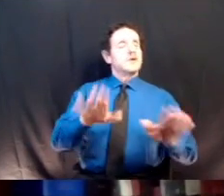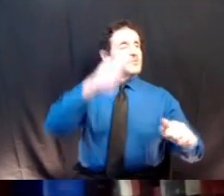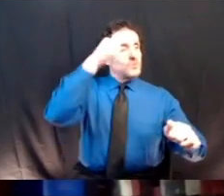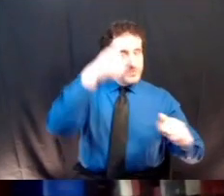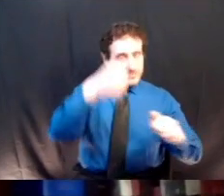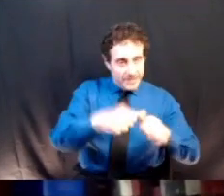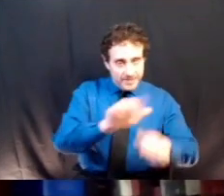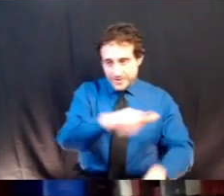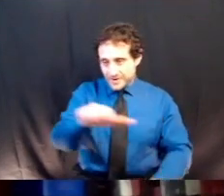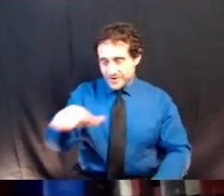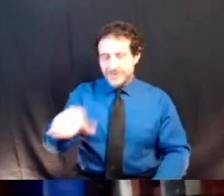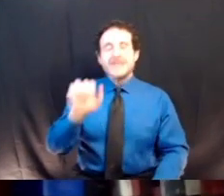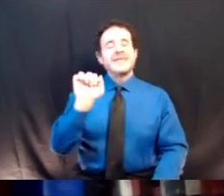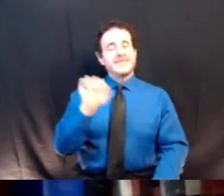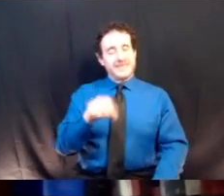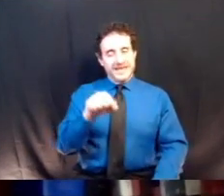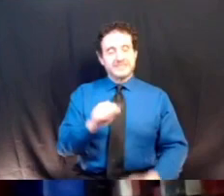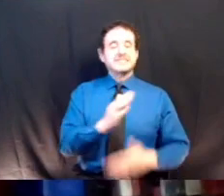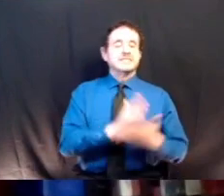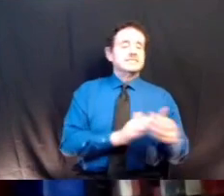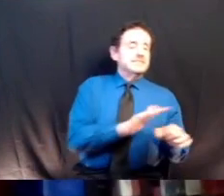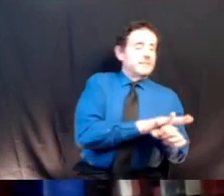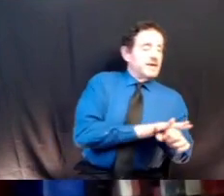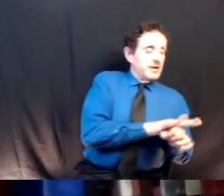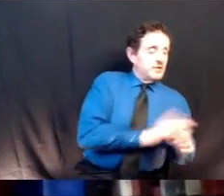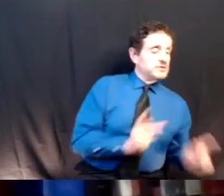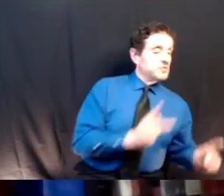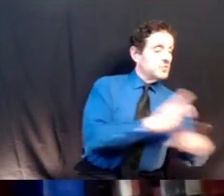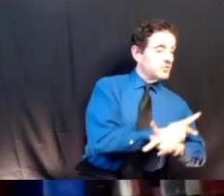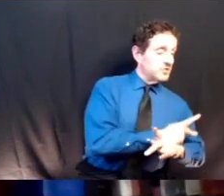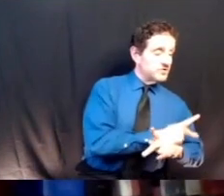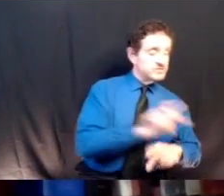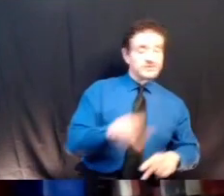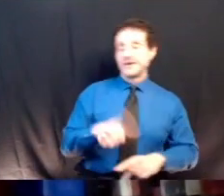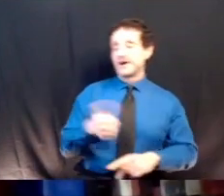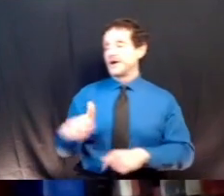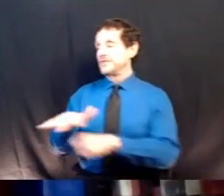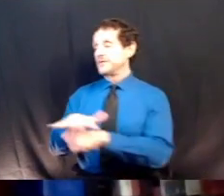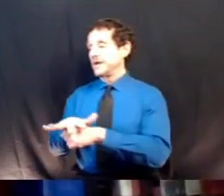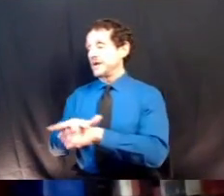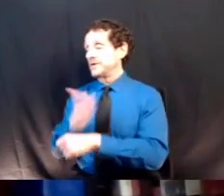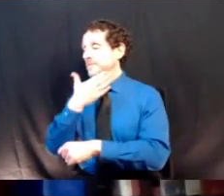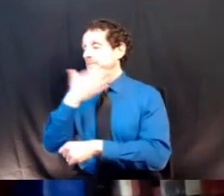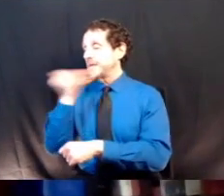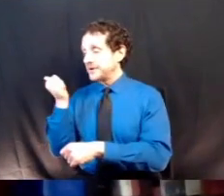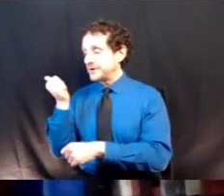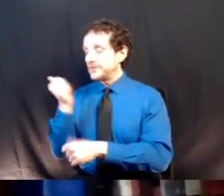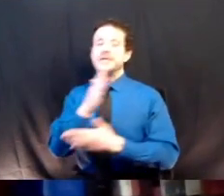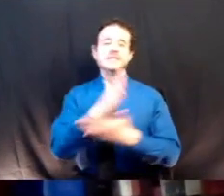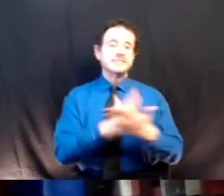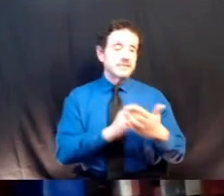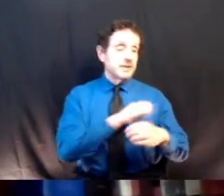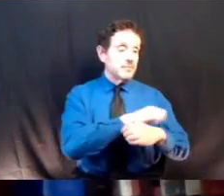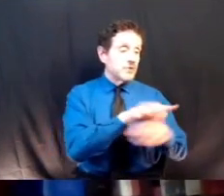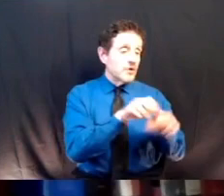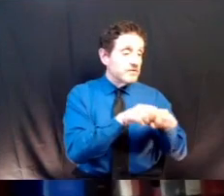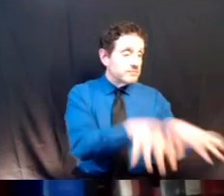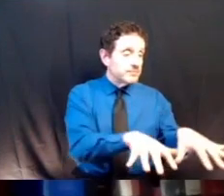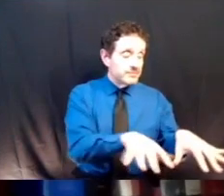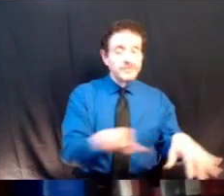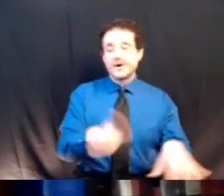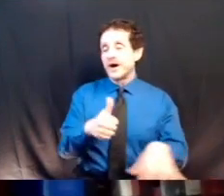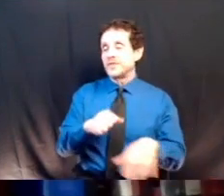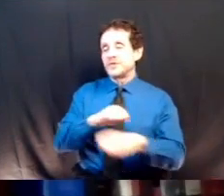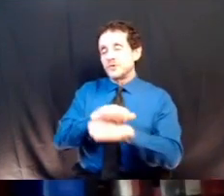yes, there will be some areas that will be, a bigger hotspot than another area within a